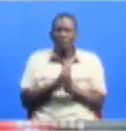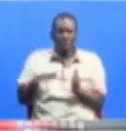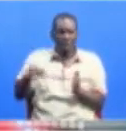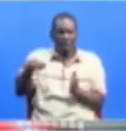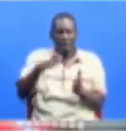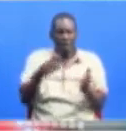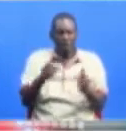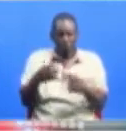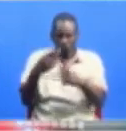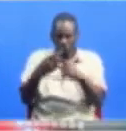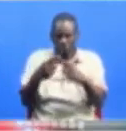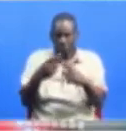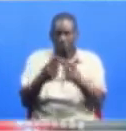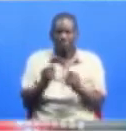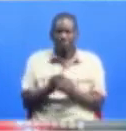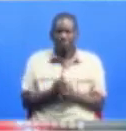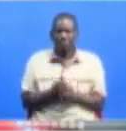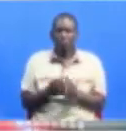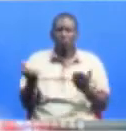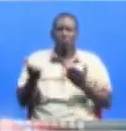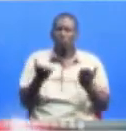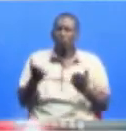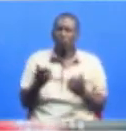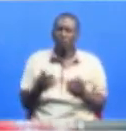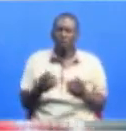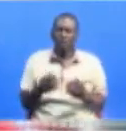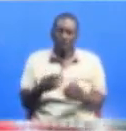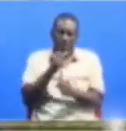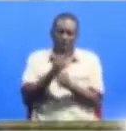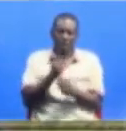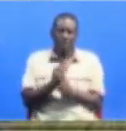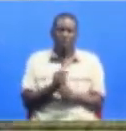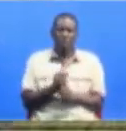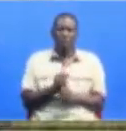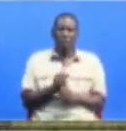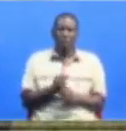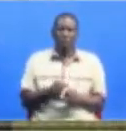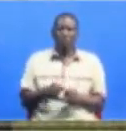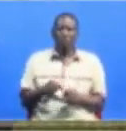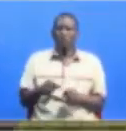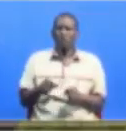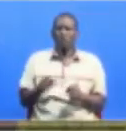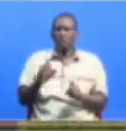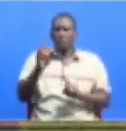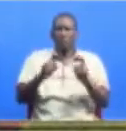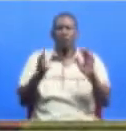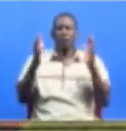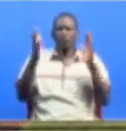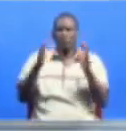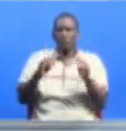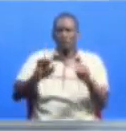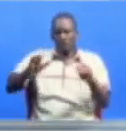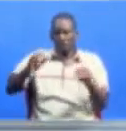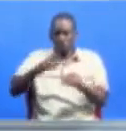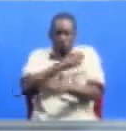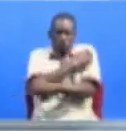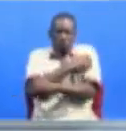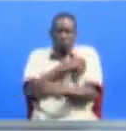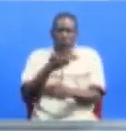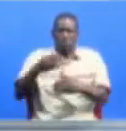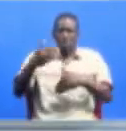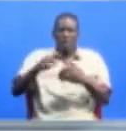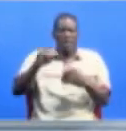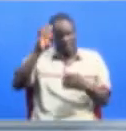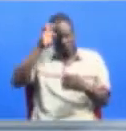rites of passage where they take place. At Burnt Forest Sub-County Hospital in the outskirts of Eldoret